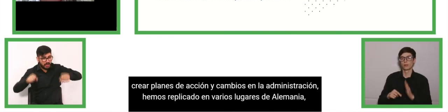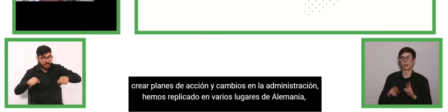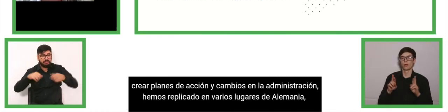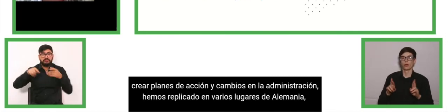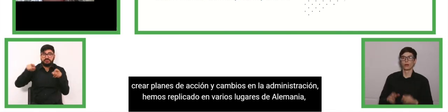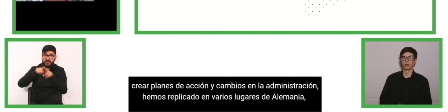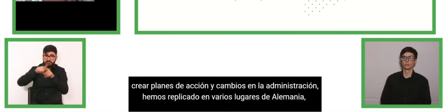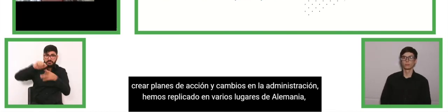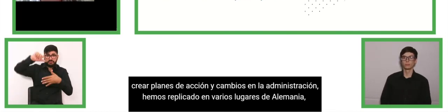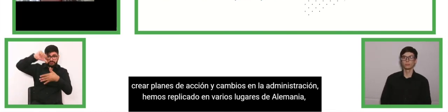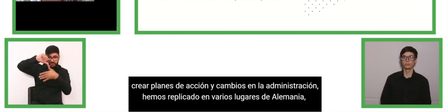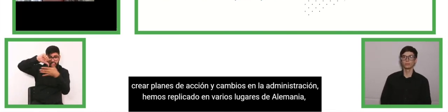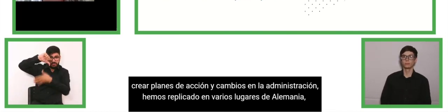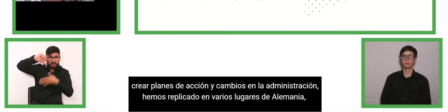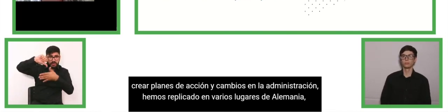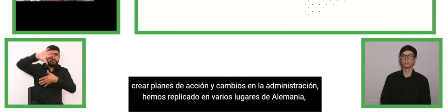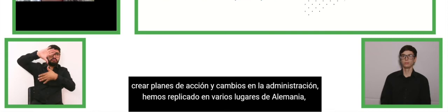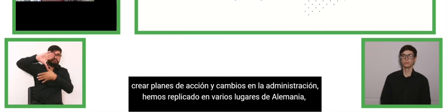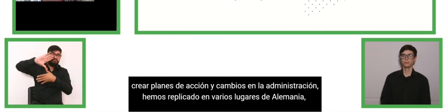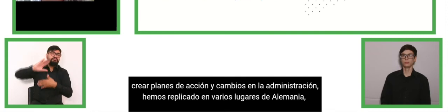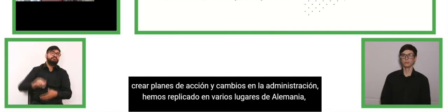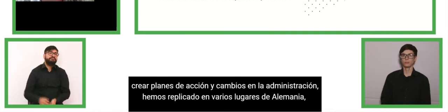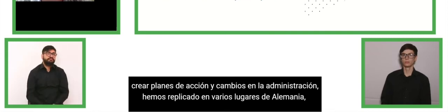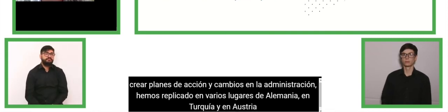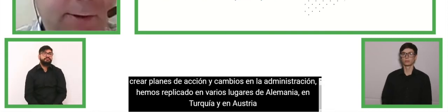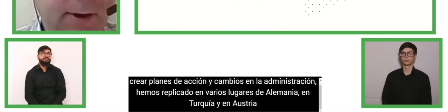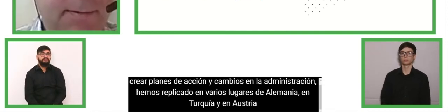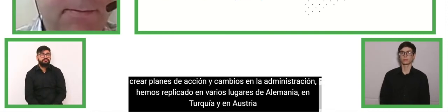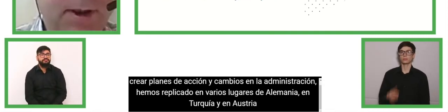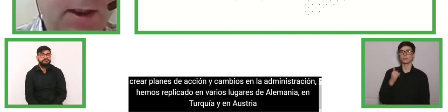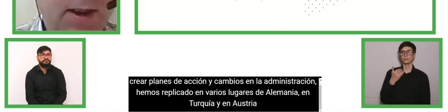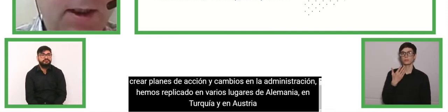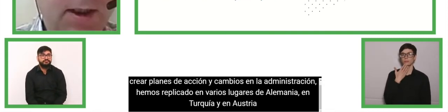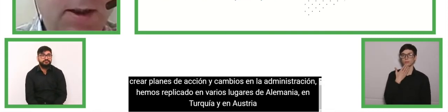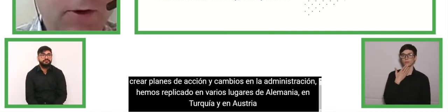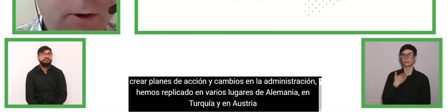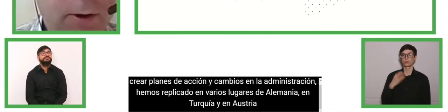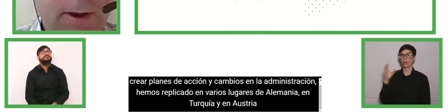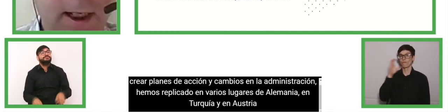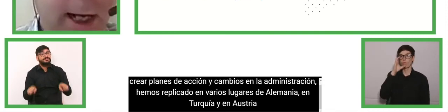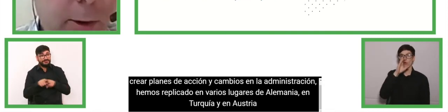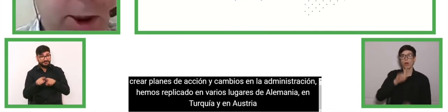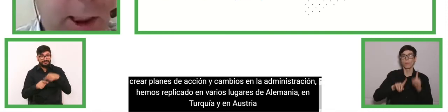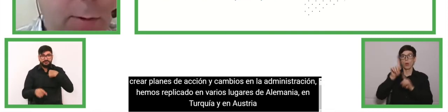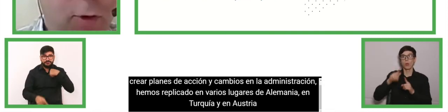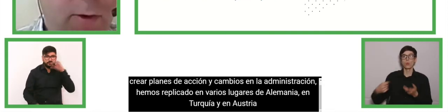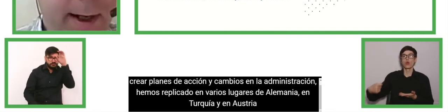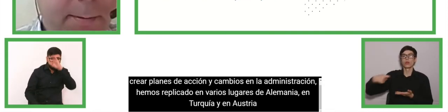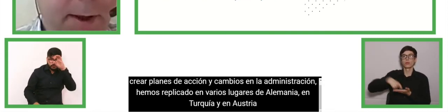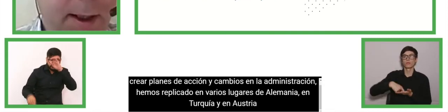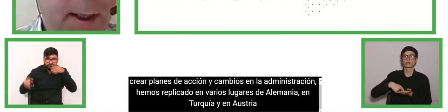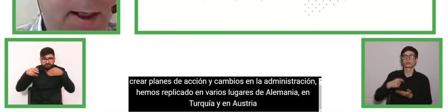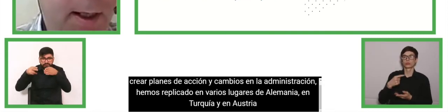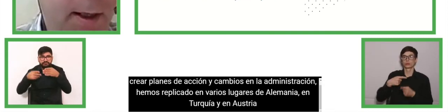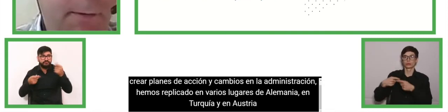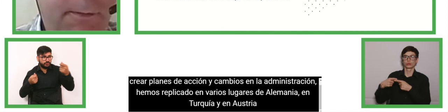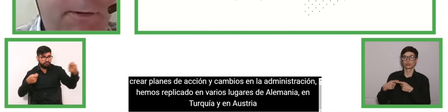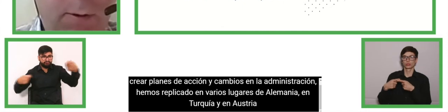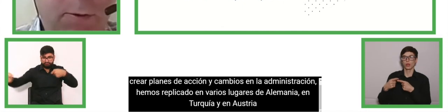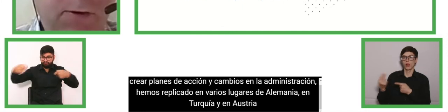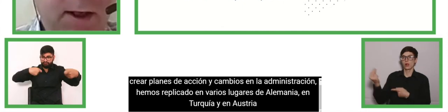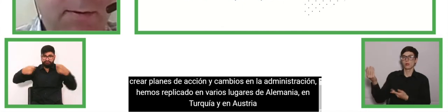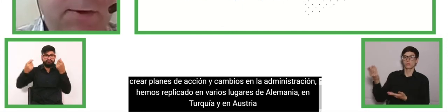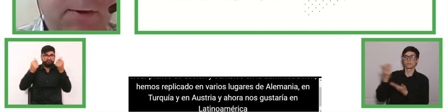And therefore we look for social investors to encourage our program